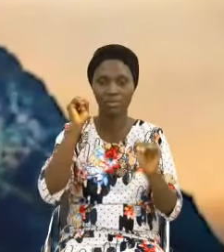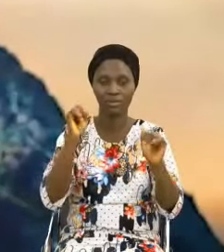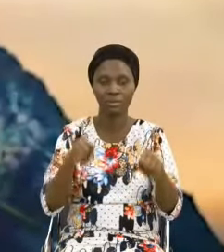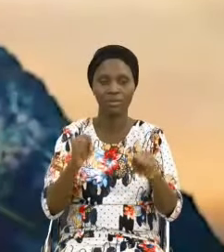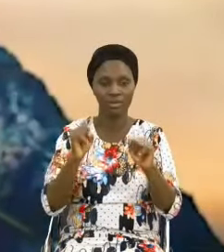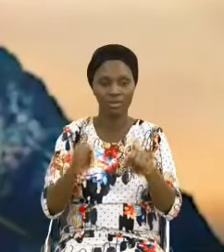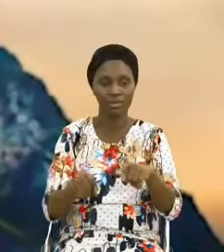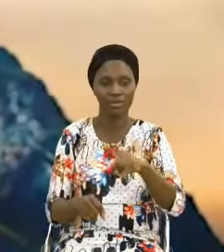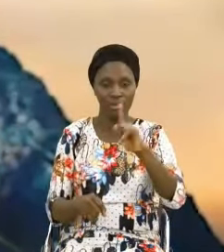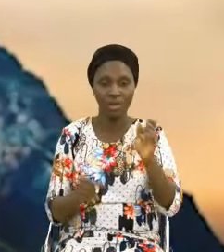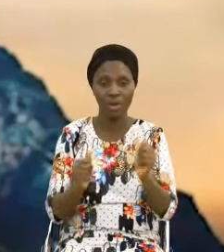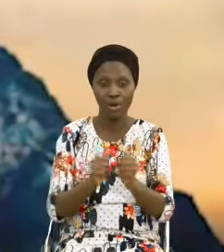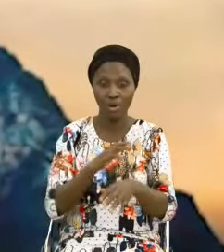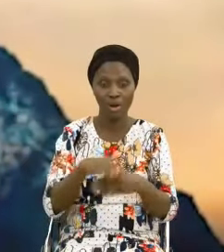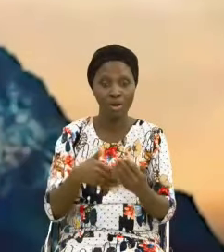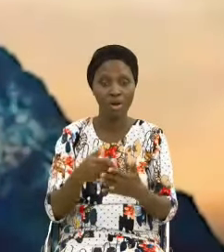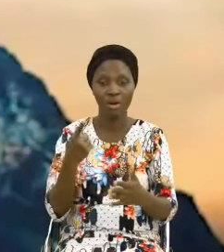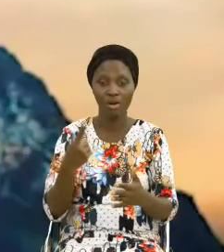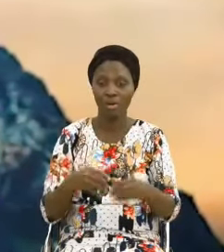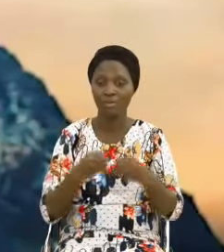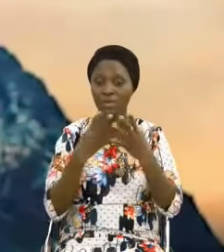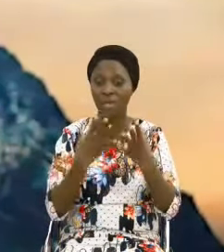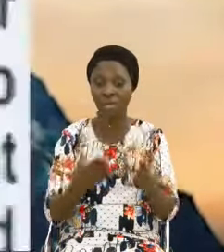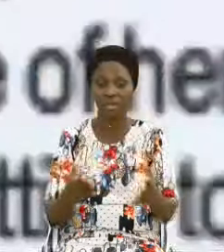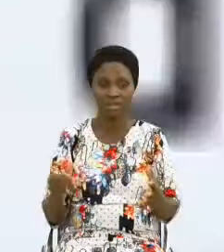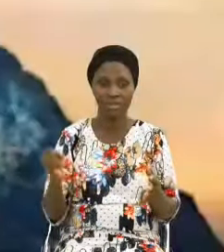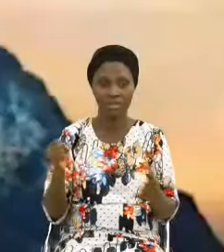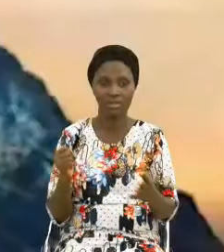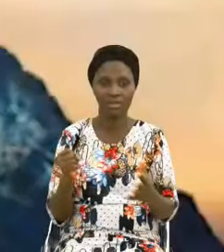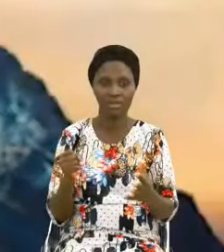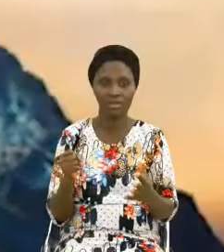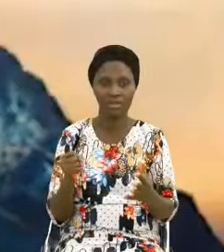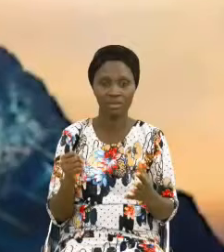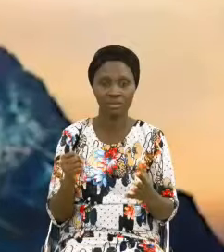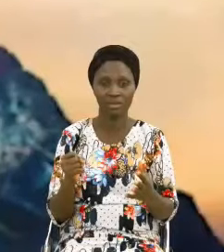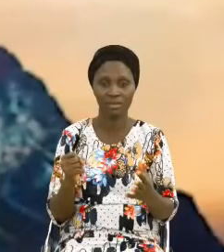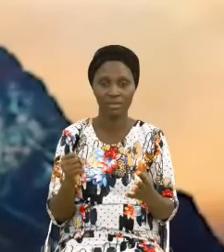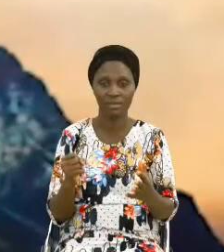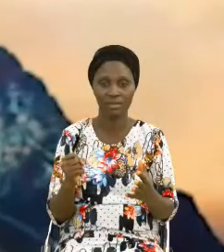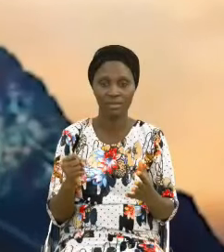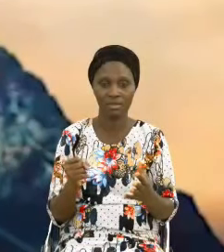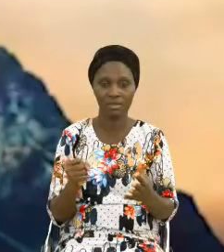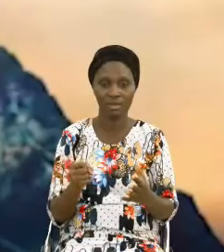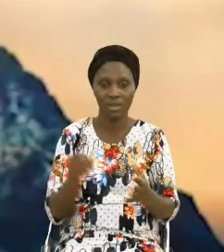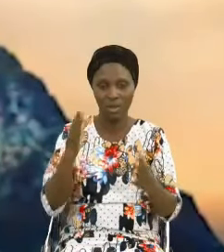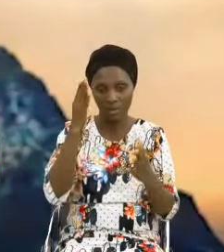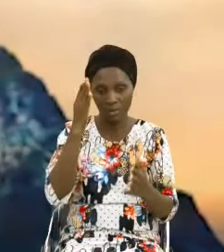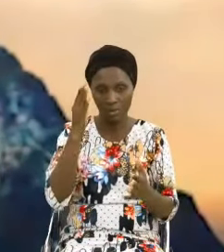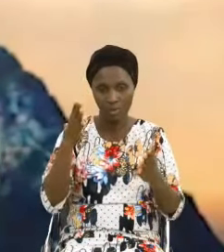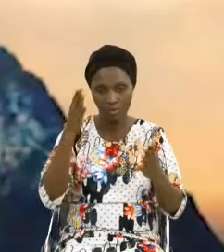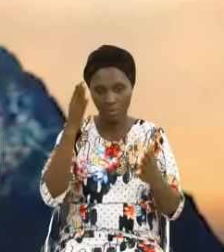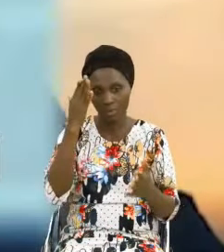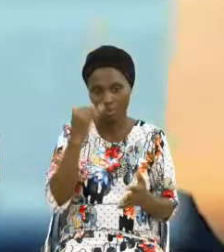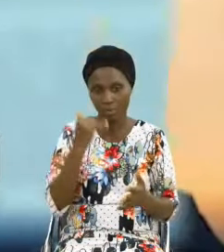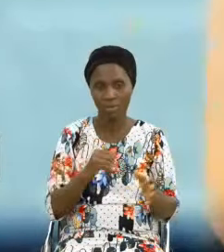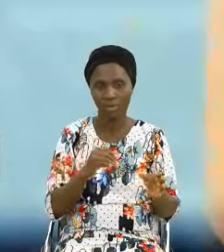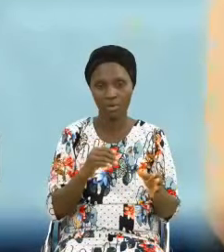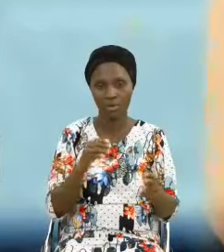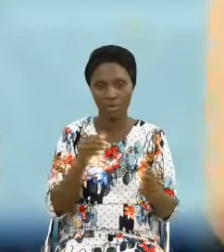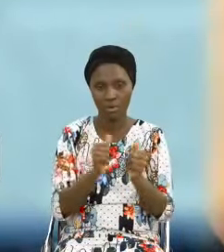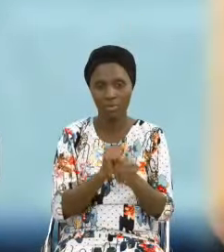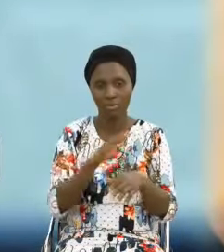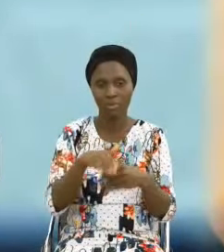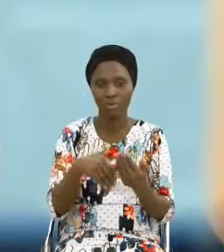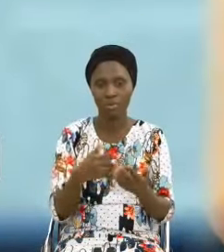we see. Many things we why see. Do you think it's just a dream? With all the things